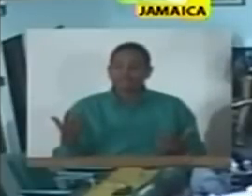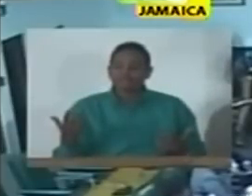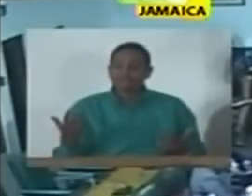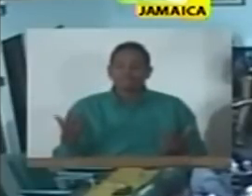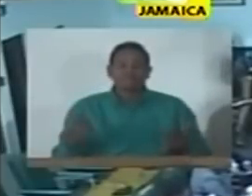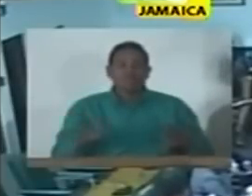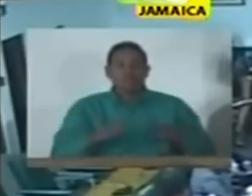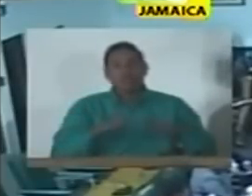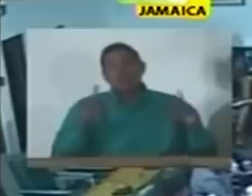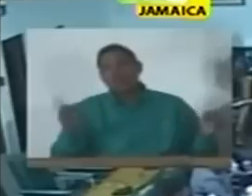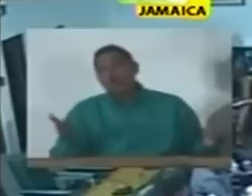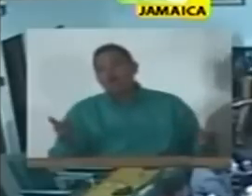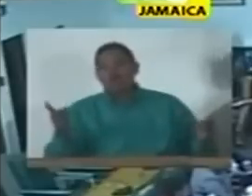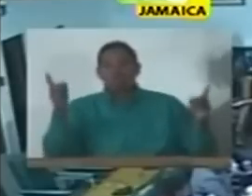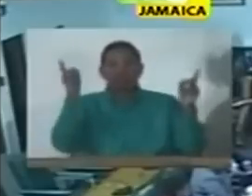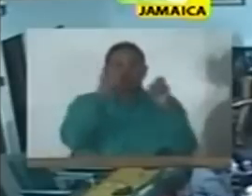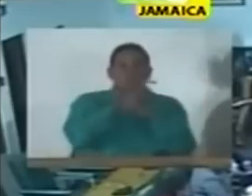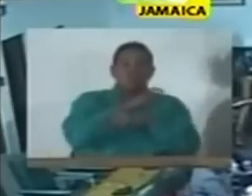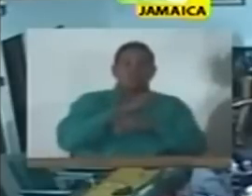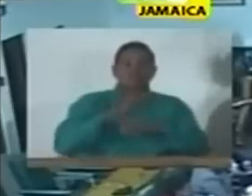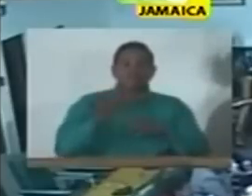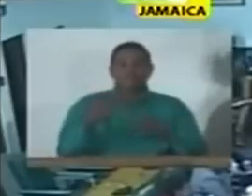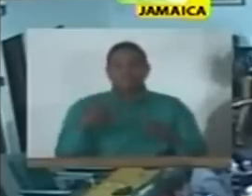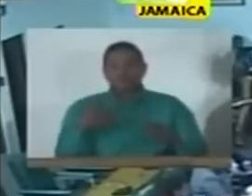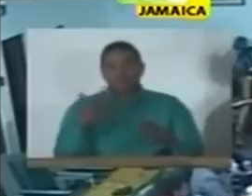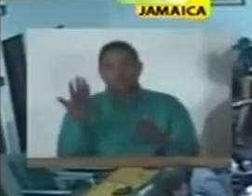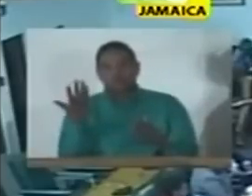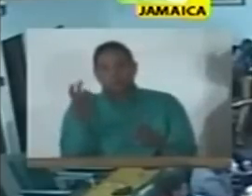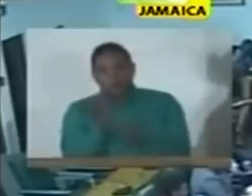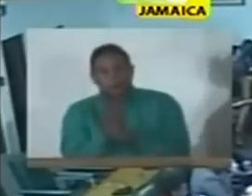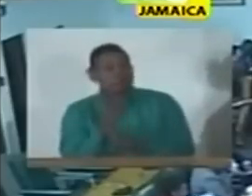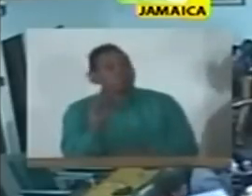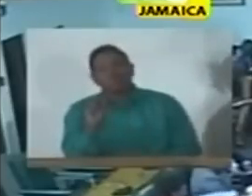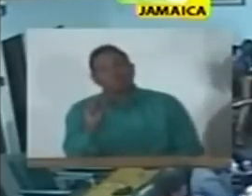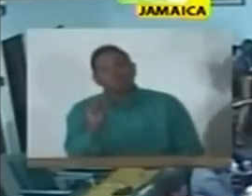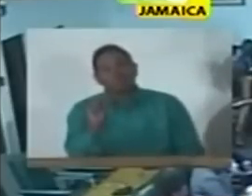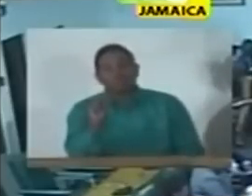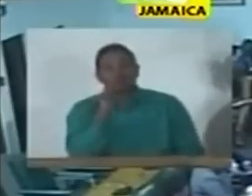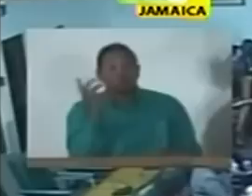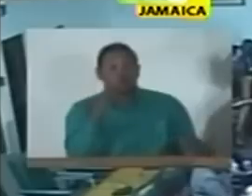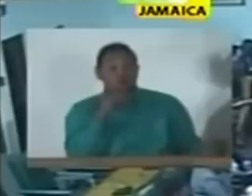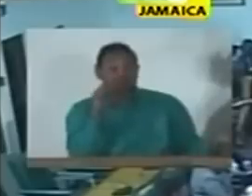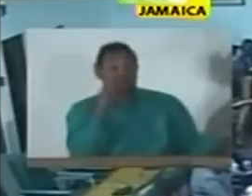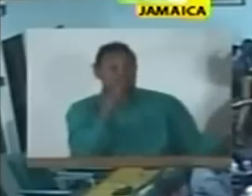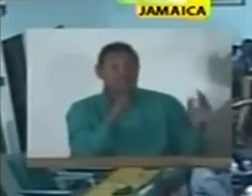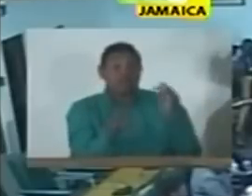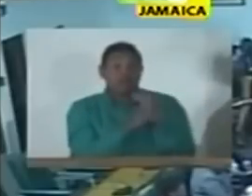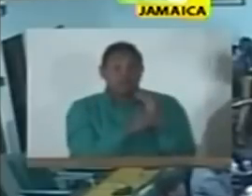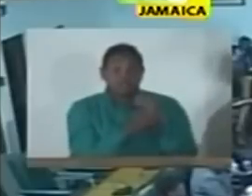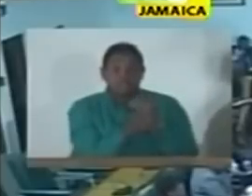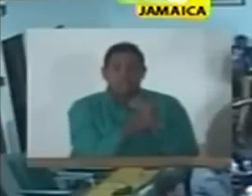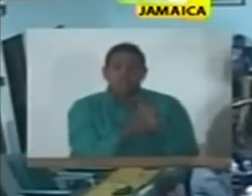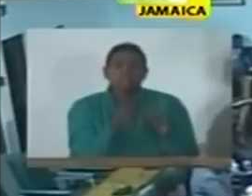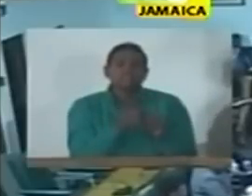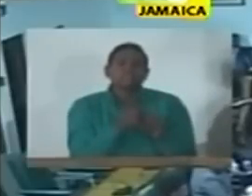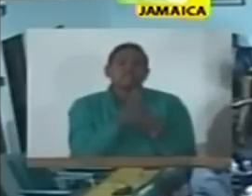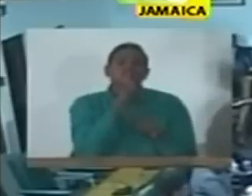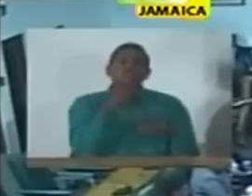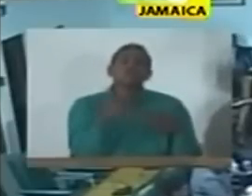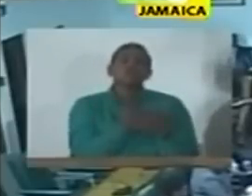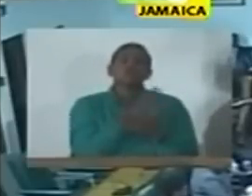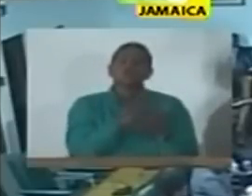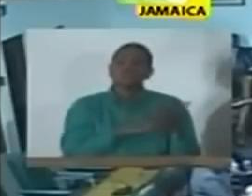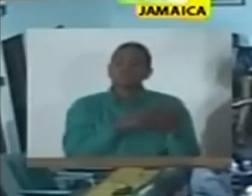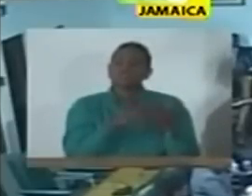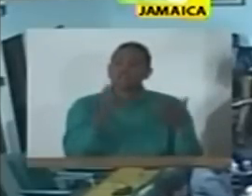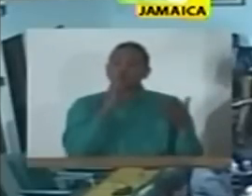voluminous or complicated either, because most of what you're seeing attached to it is new schedules which